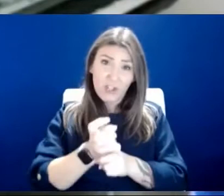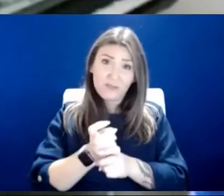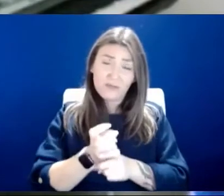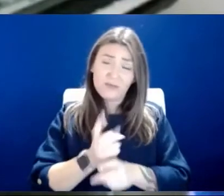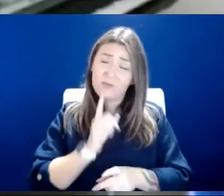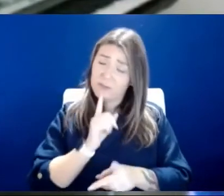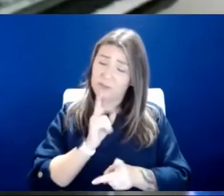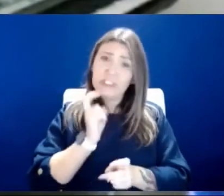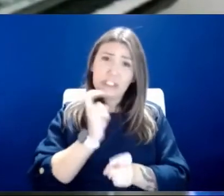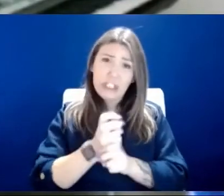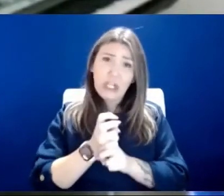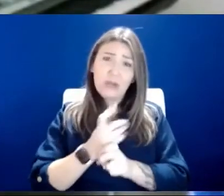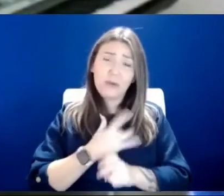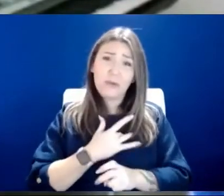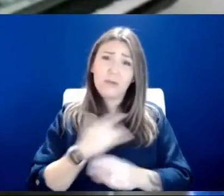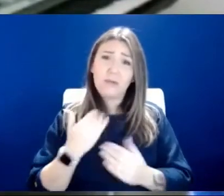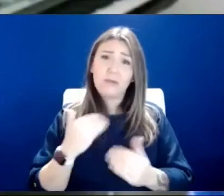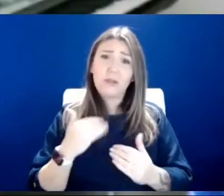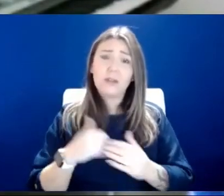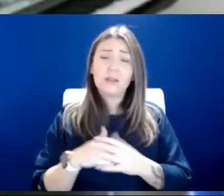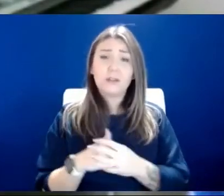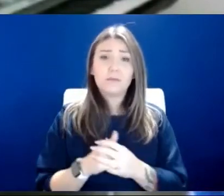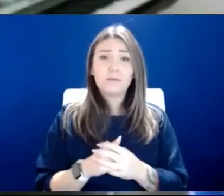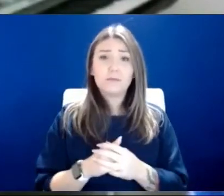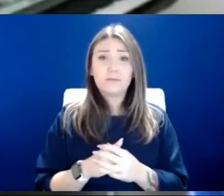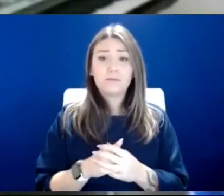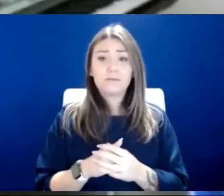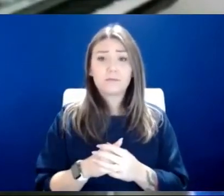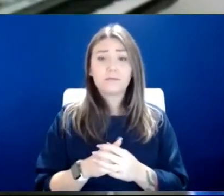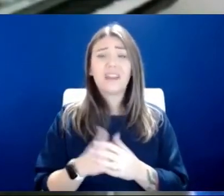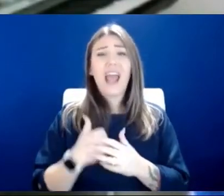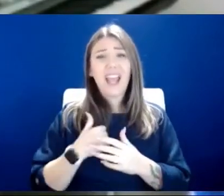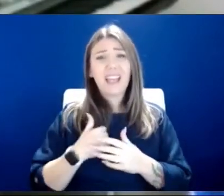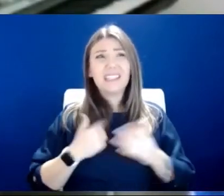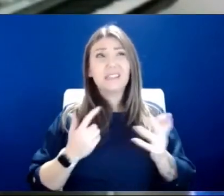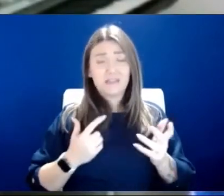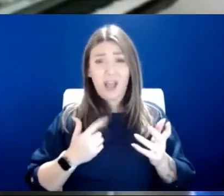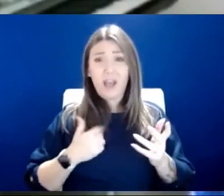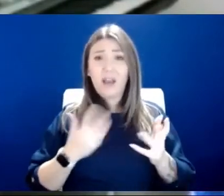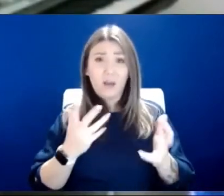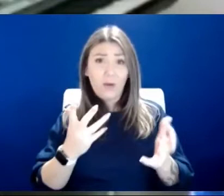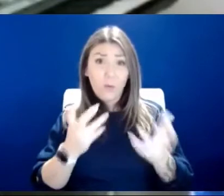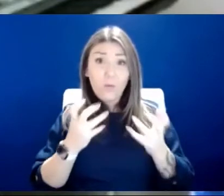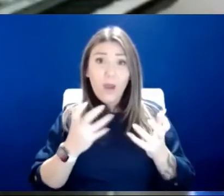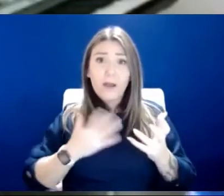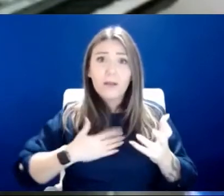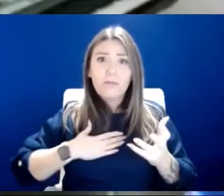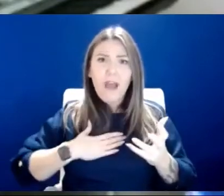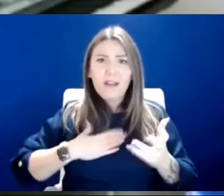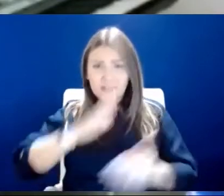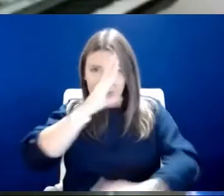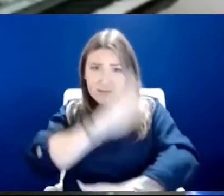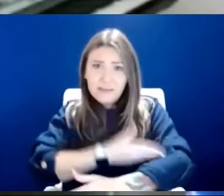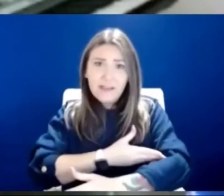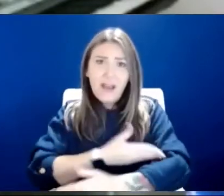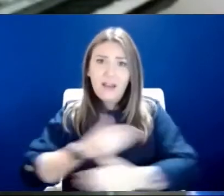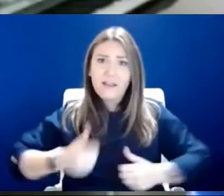me. You know, I really wanted him to live on, because I know